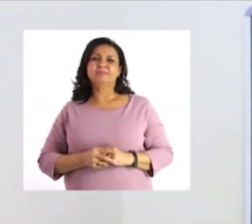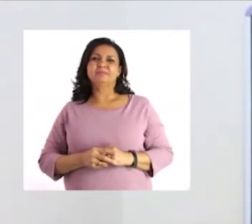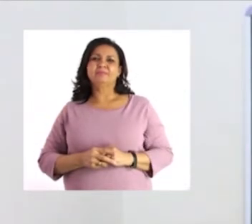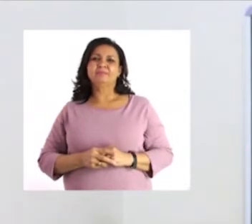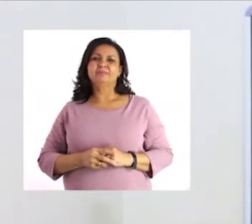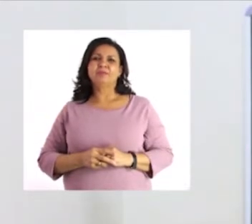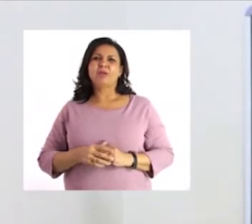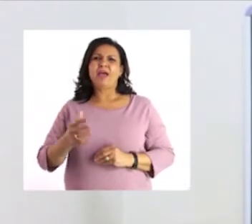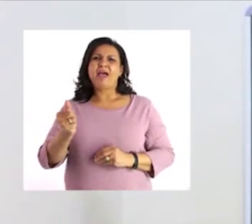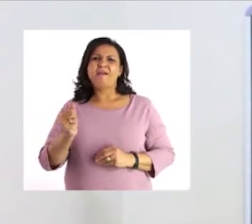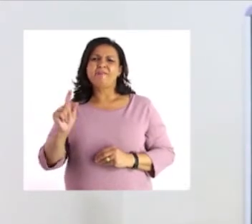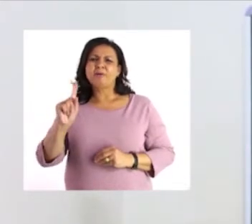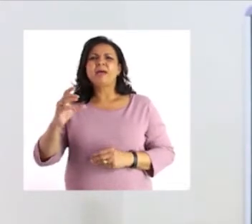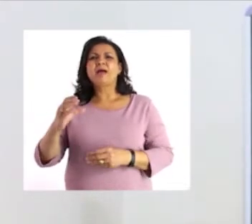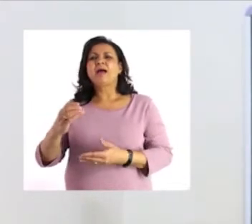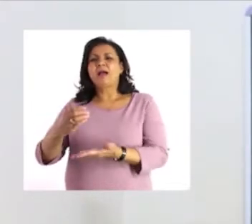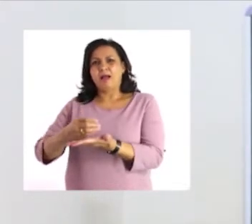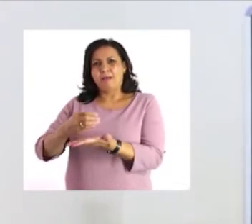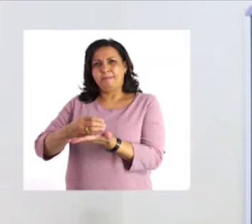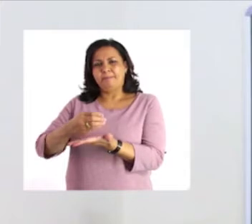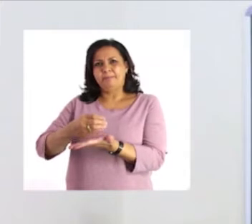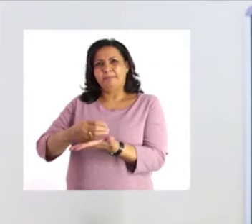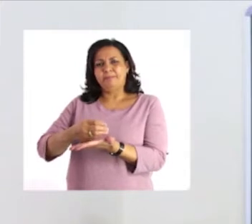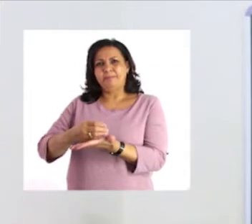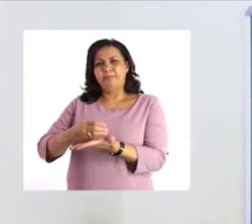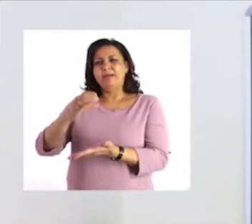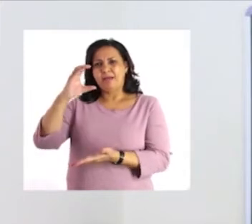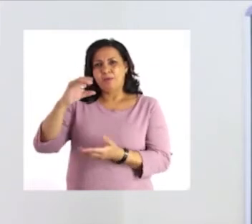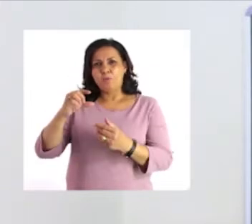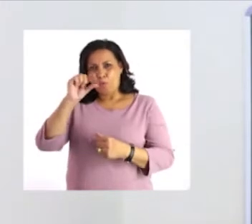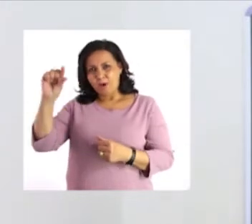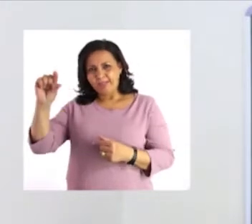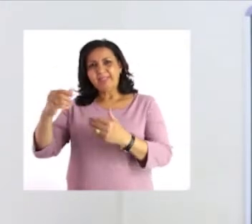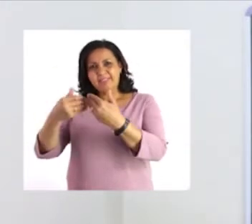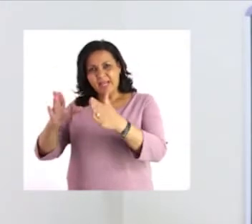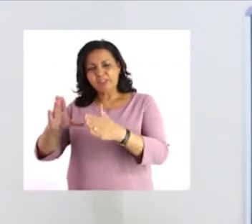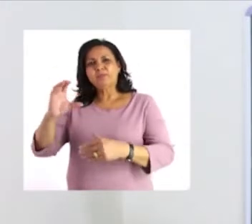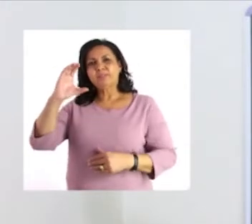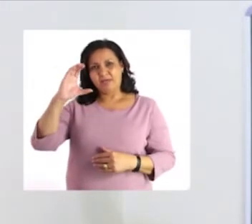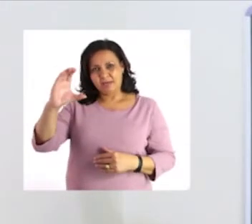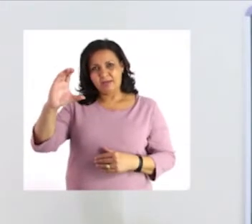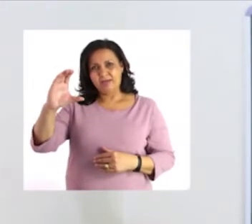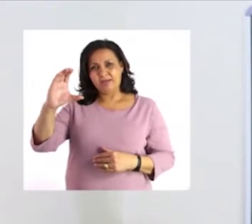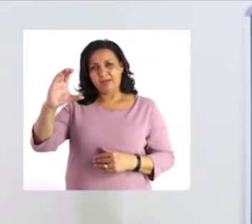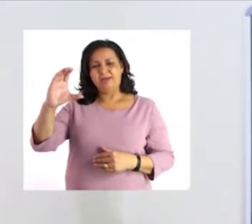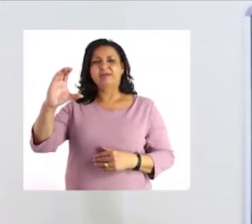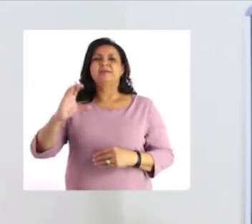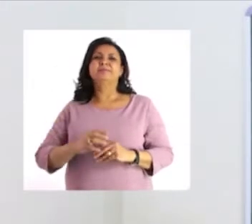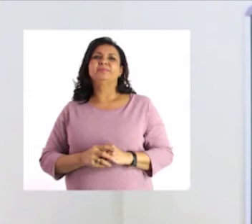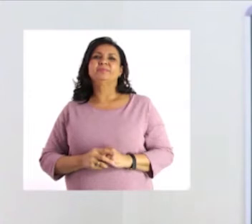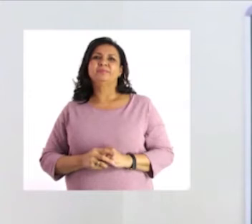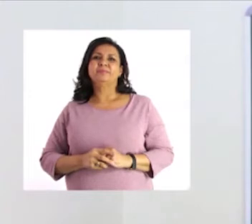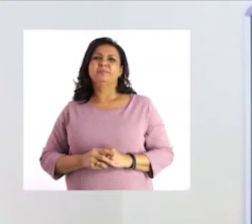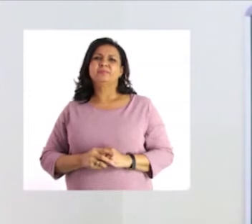have a cup. K, cup. Let's look at another one.